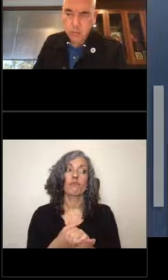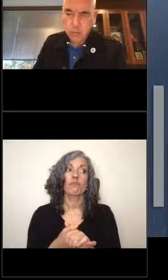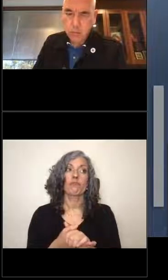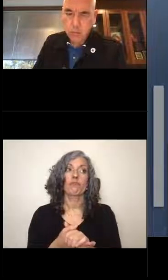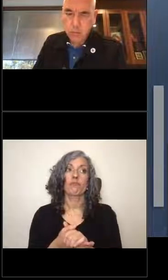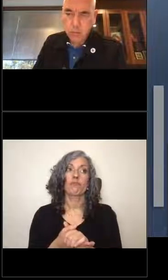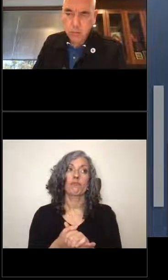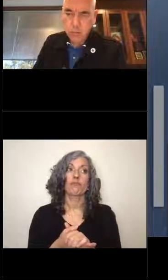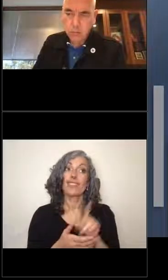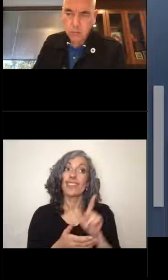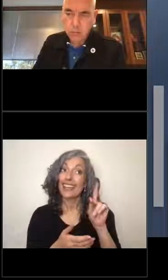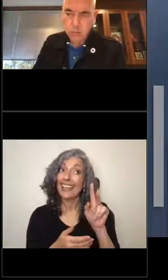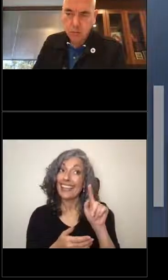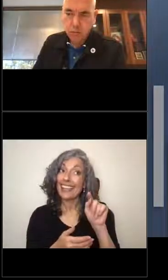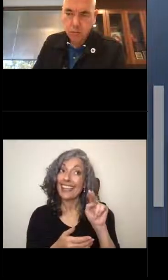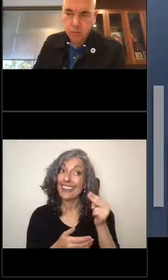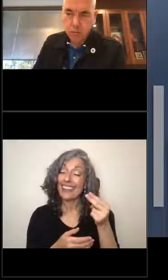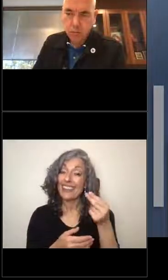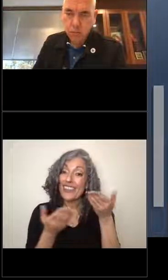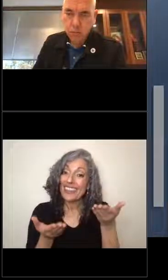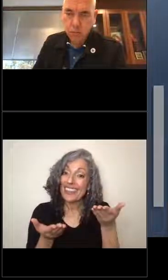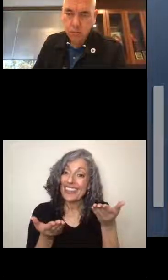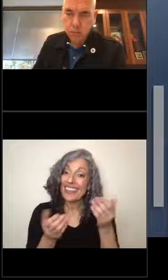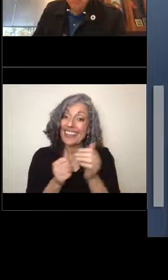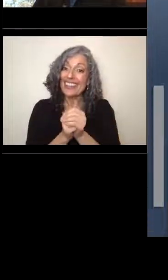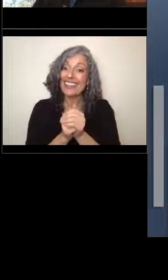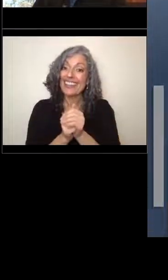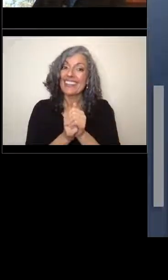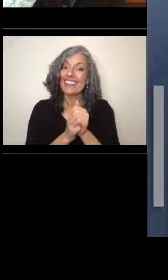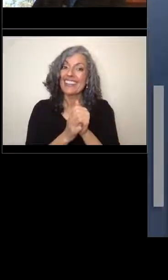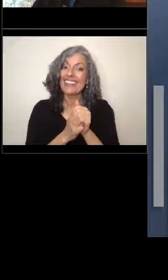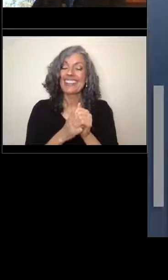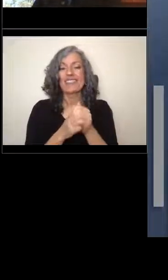All right, Keith, you're now a panelist.